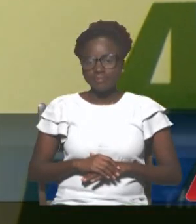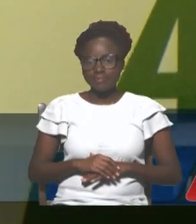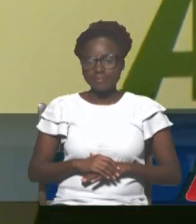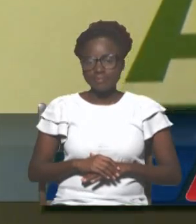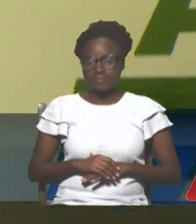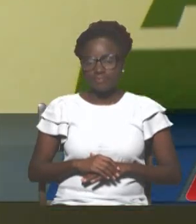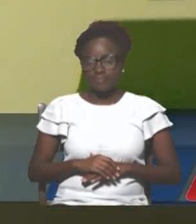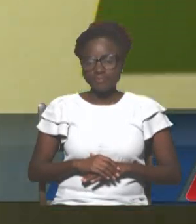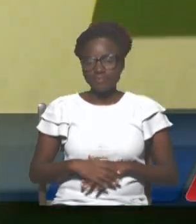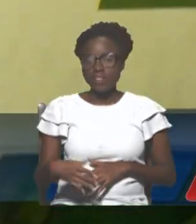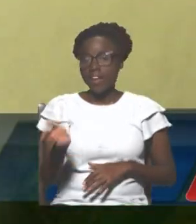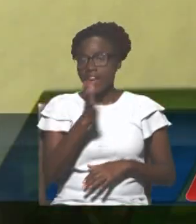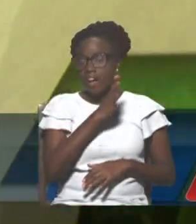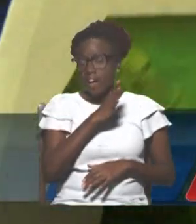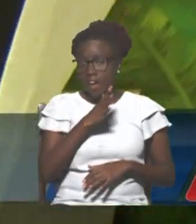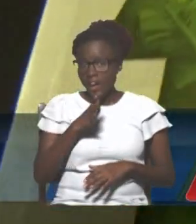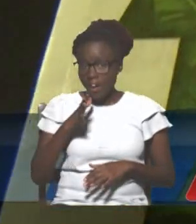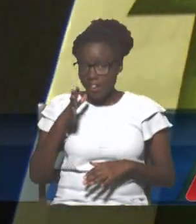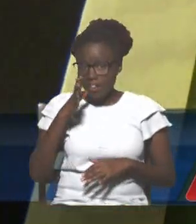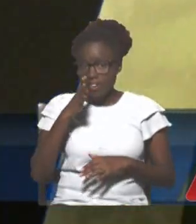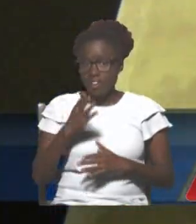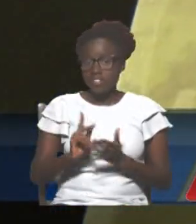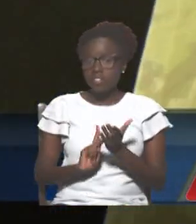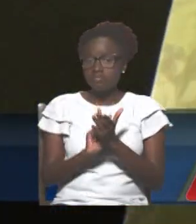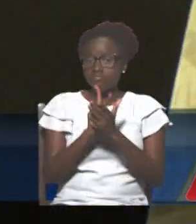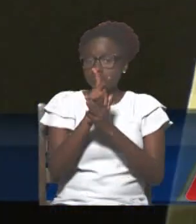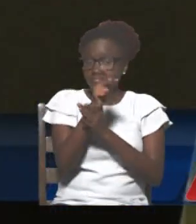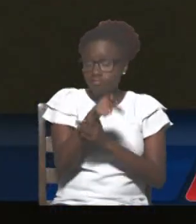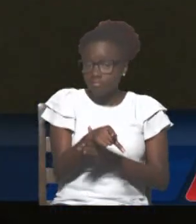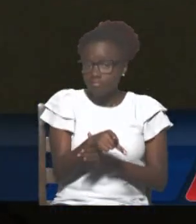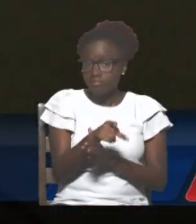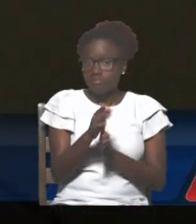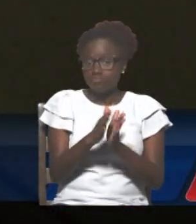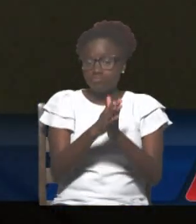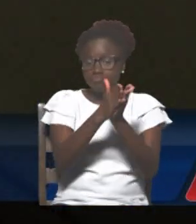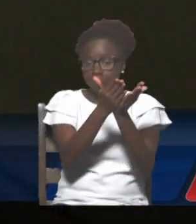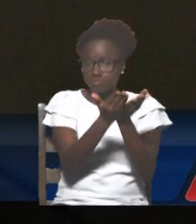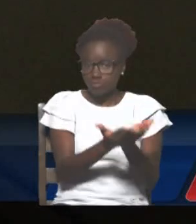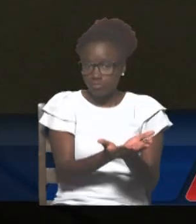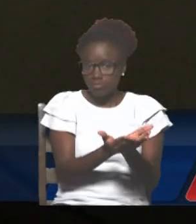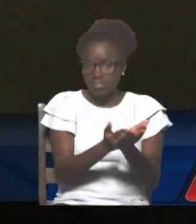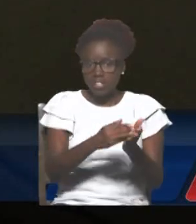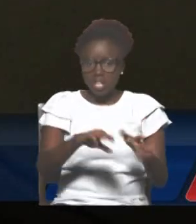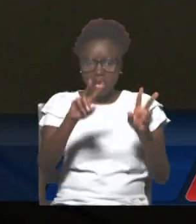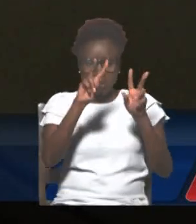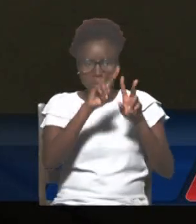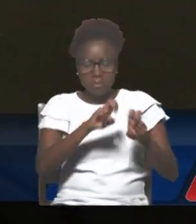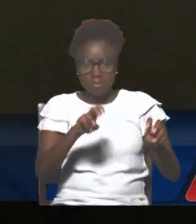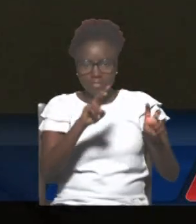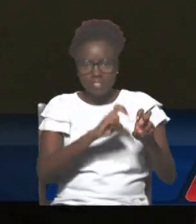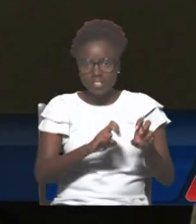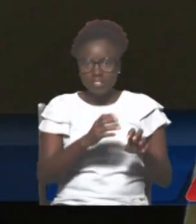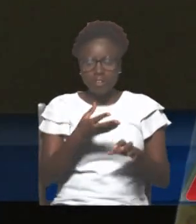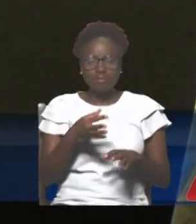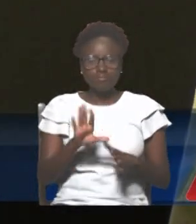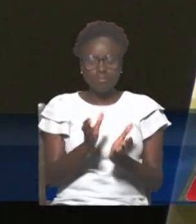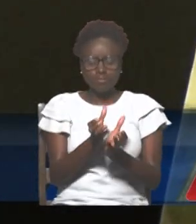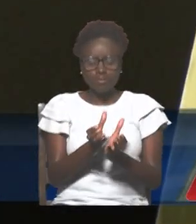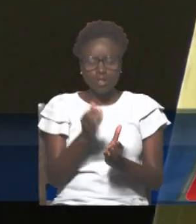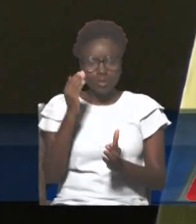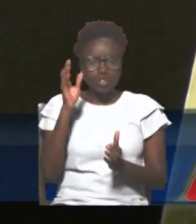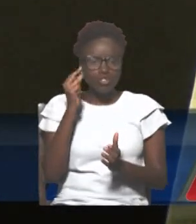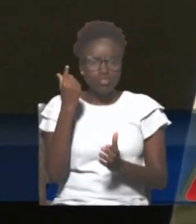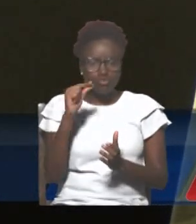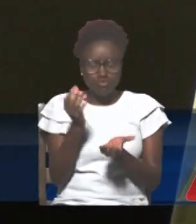The Tropical Agriculture Journal features research on agricultural topics such as the breadfruit, the Caribbean, neotropical